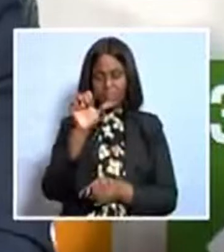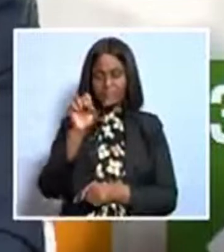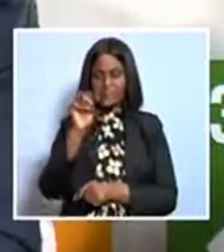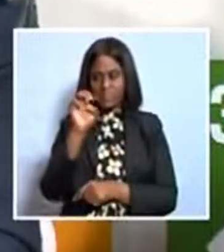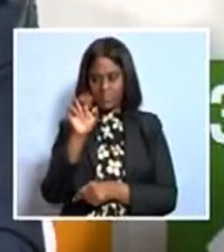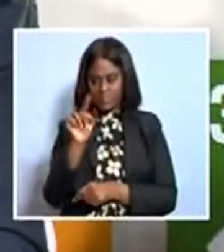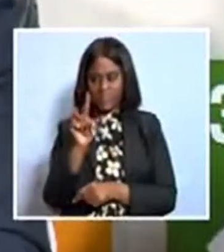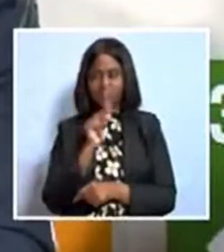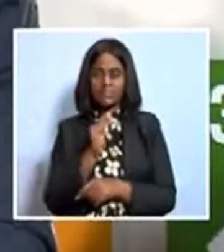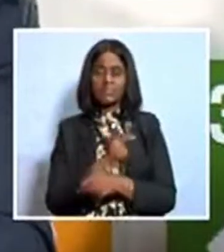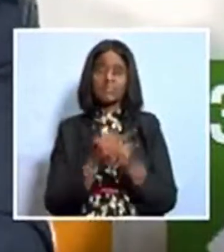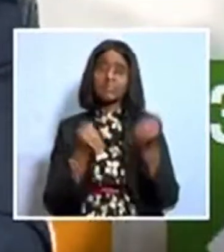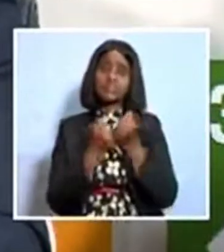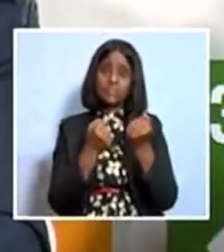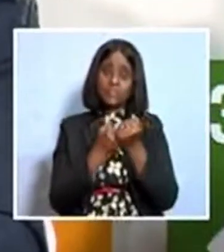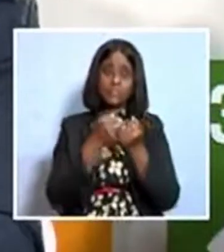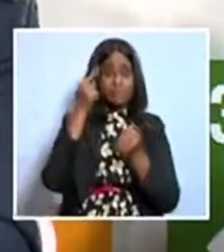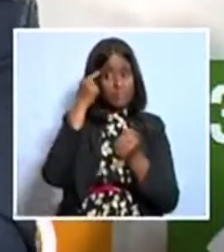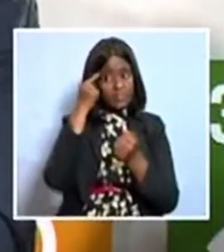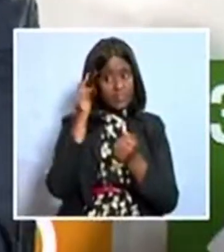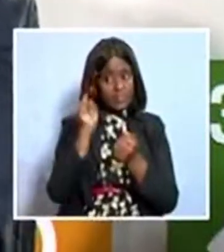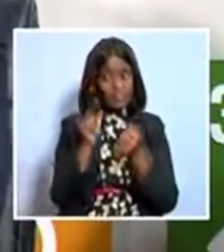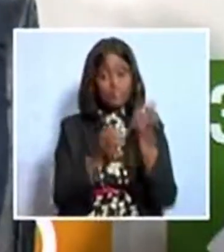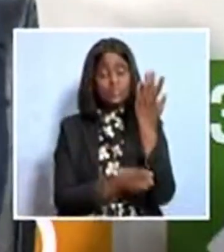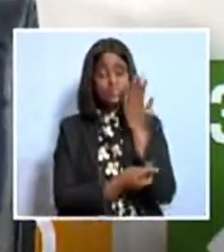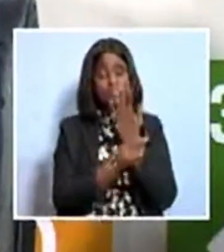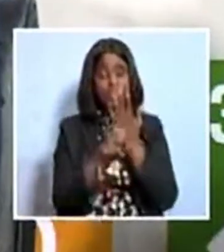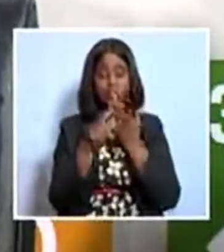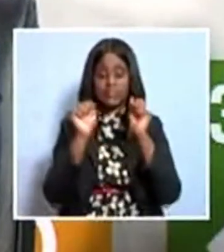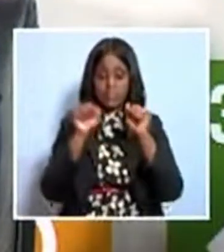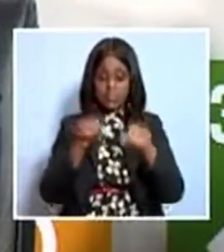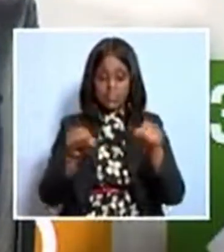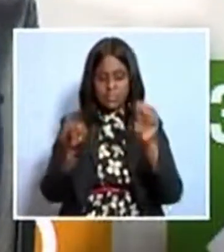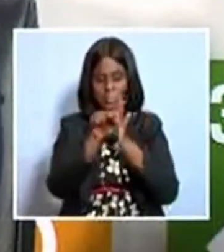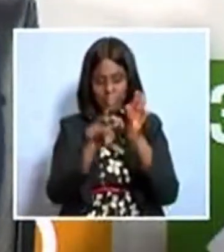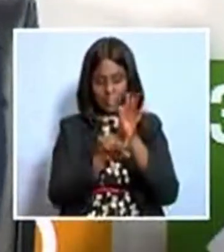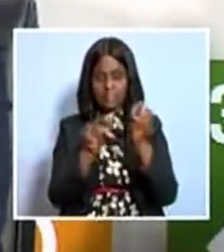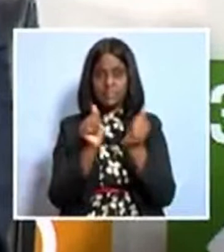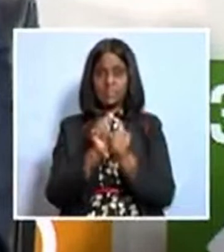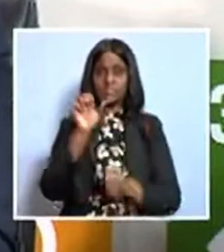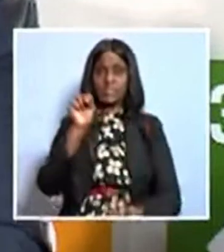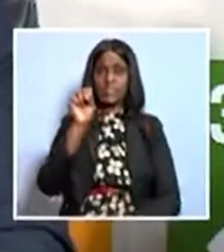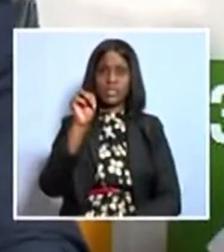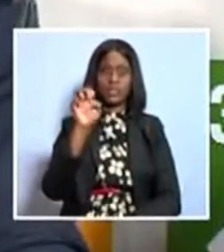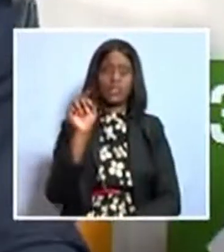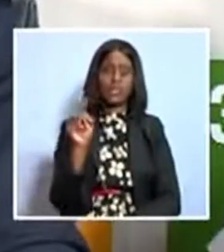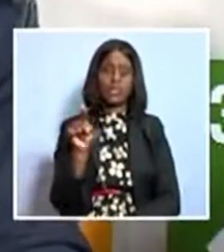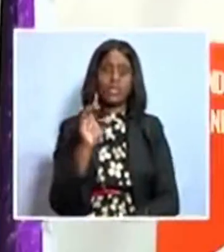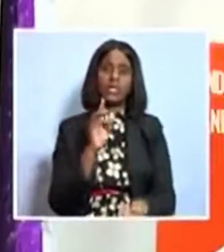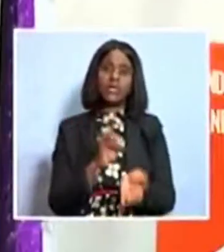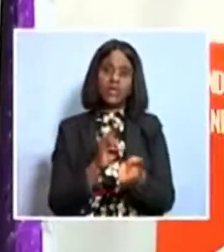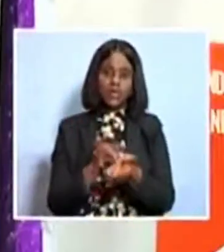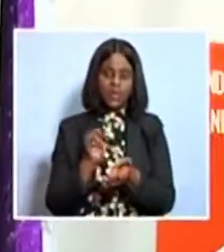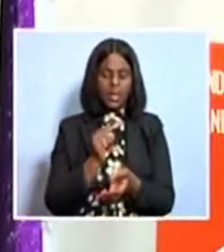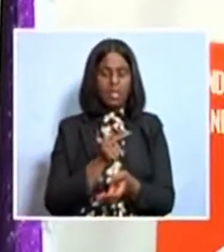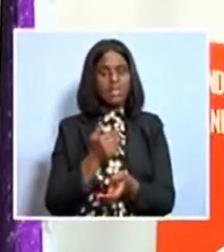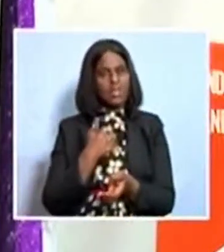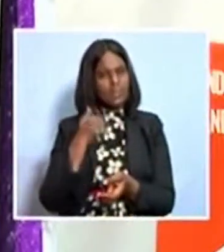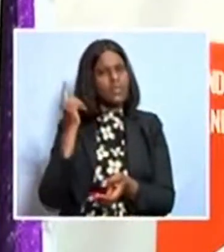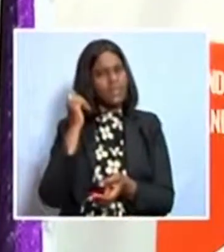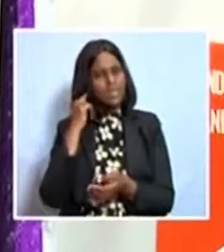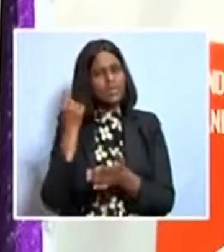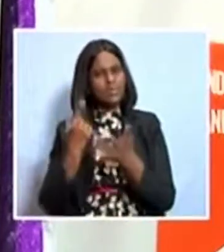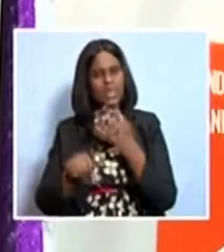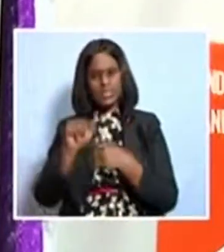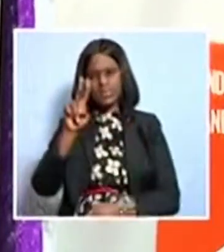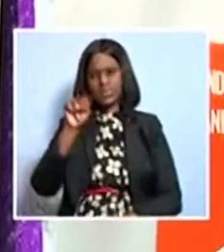support the government to develop enabling policies for SMEs to thrive. So, Doc, we've heard what UNIDO is doing